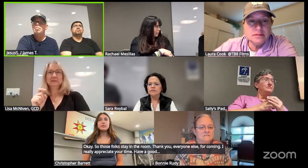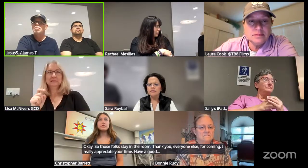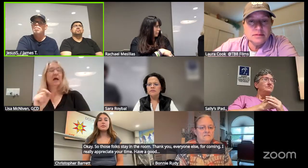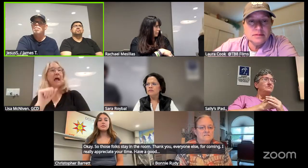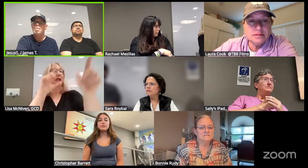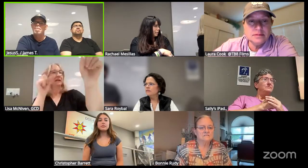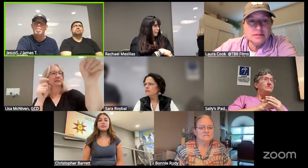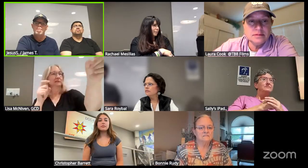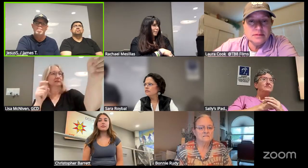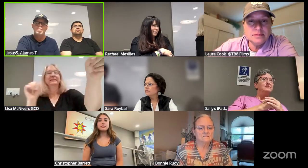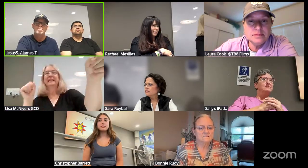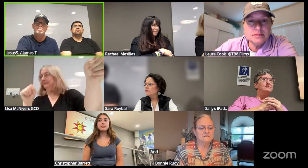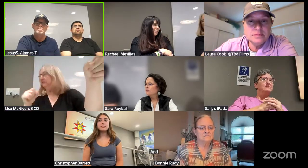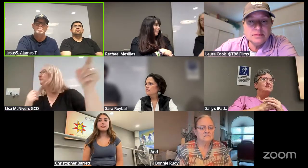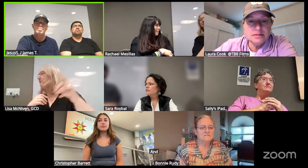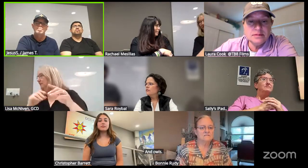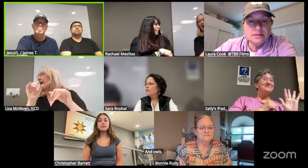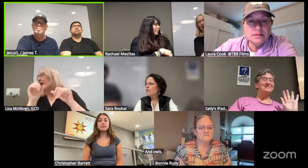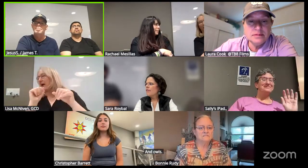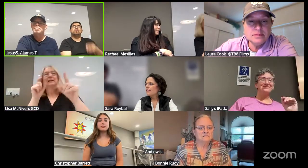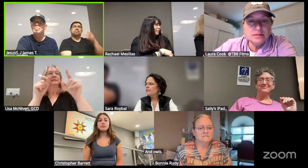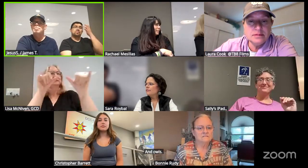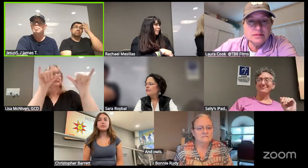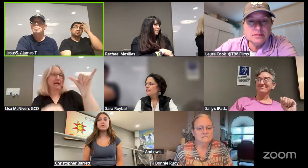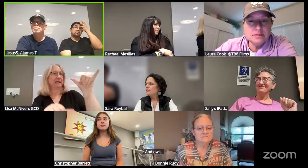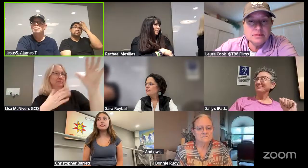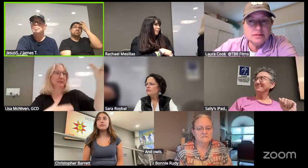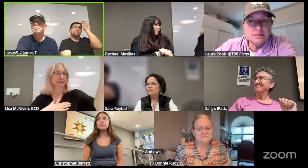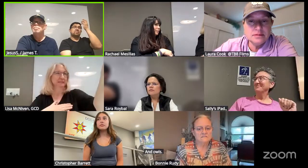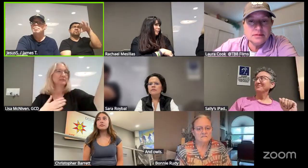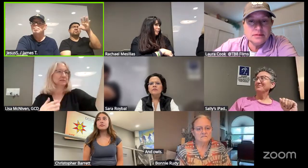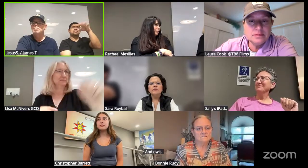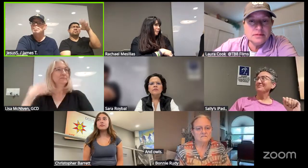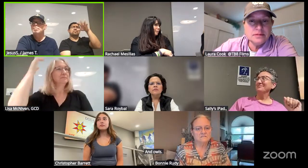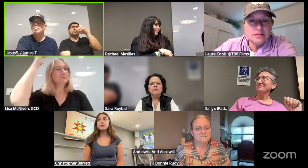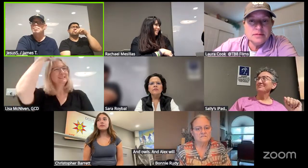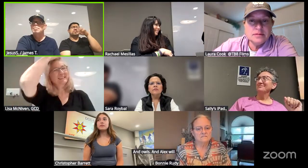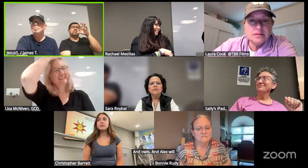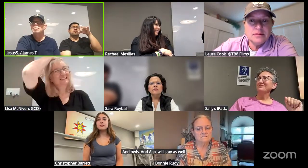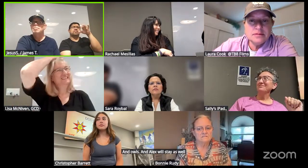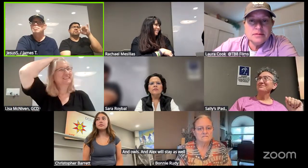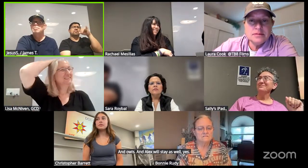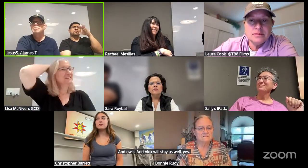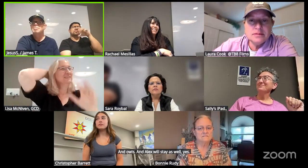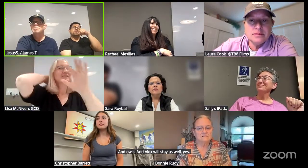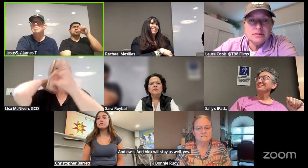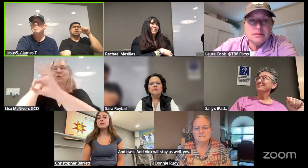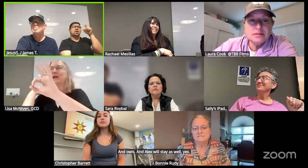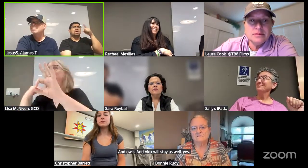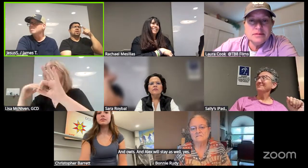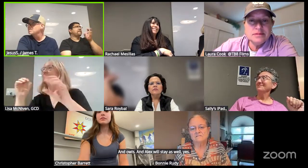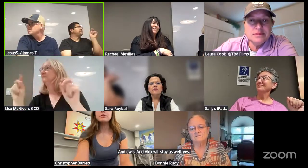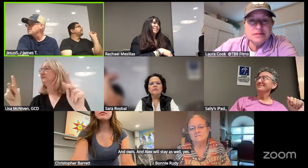And Alex. Oh. And Alex will stay as well. Yes.